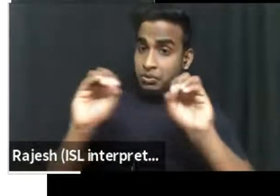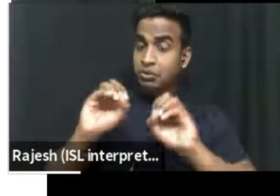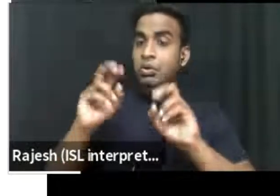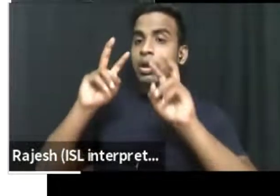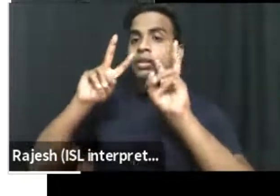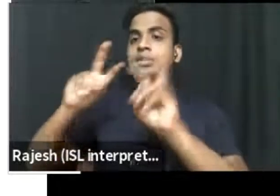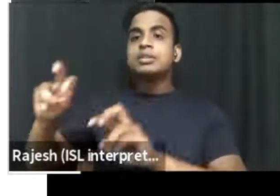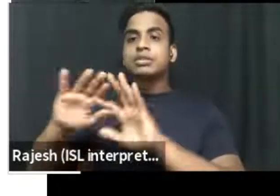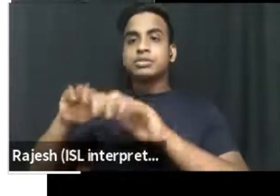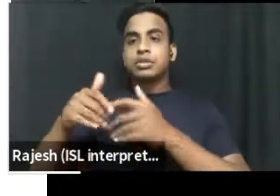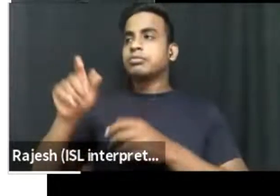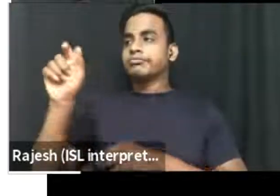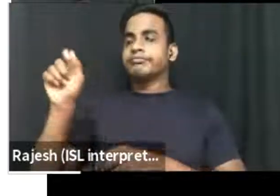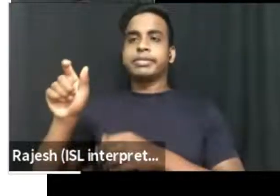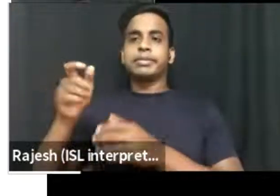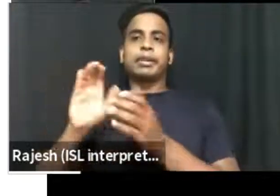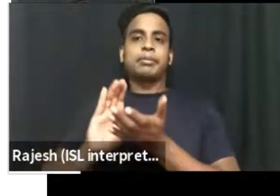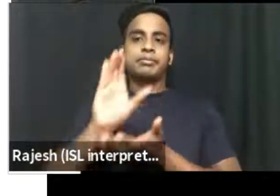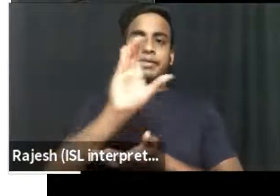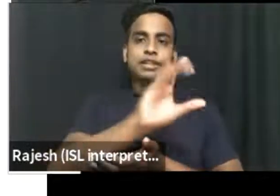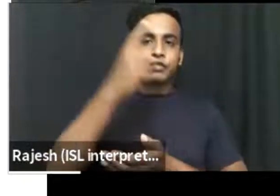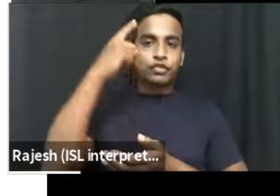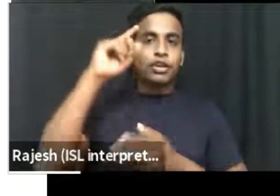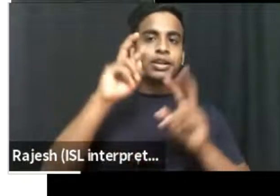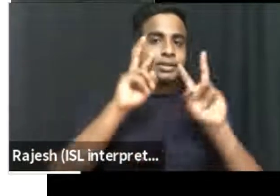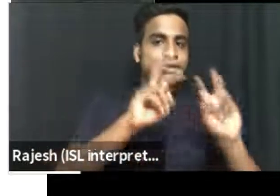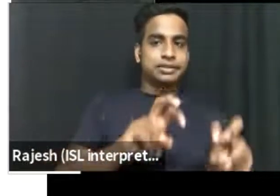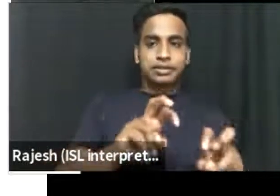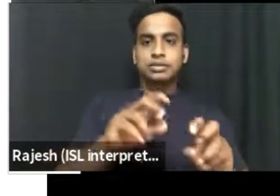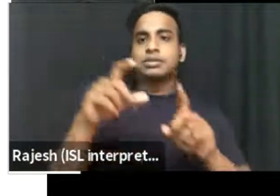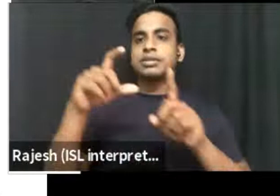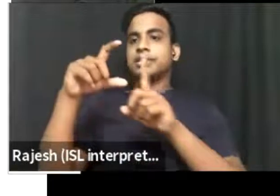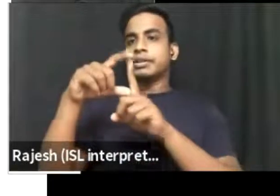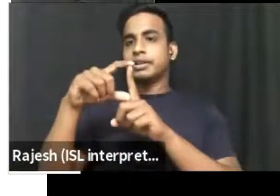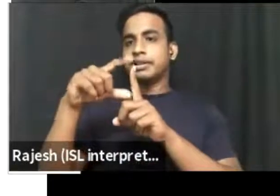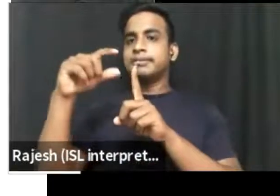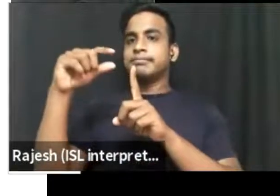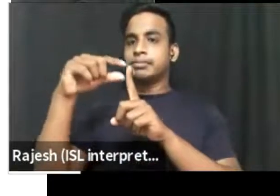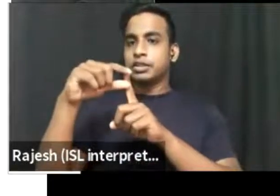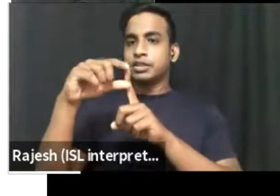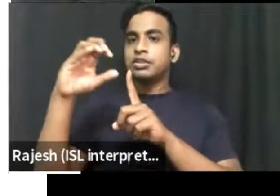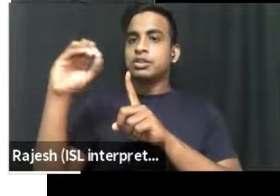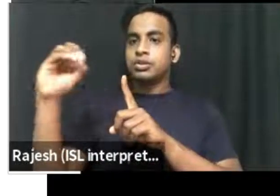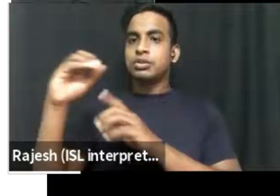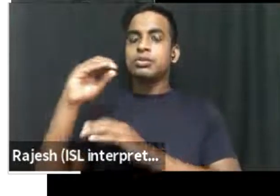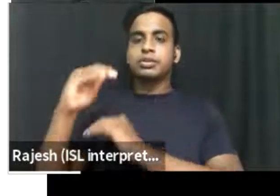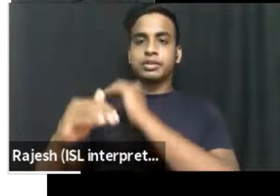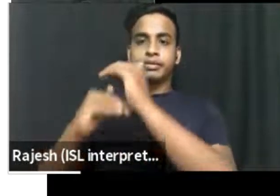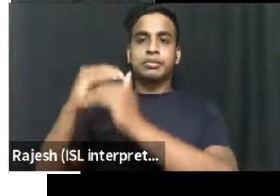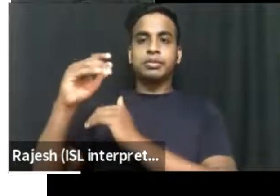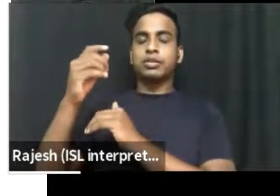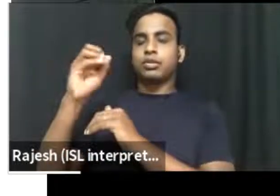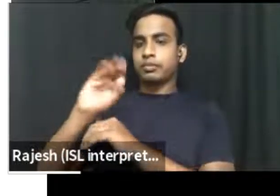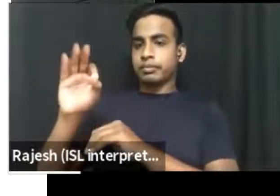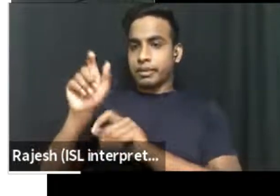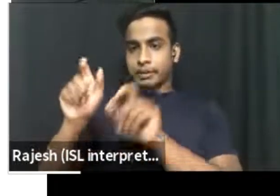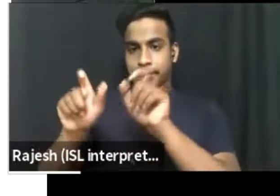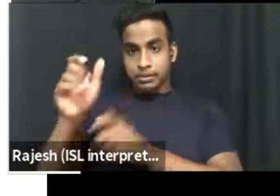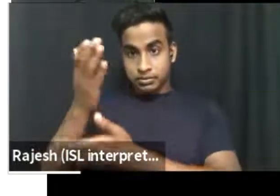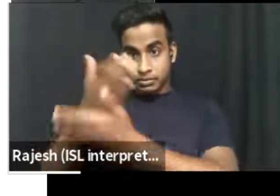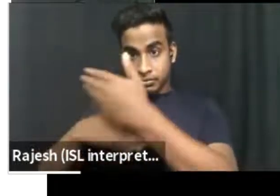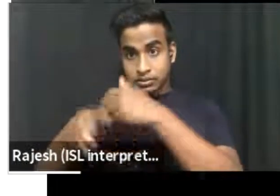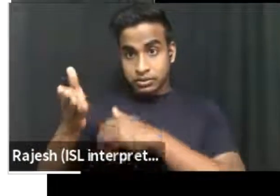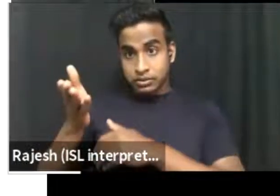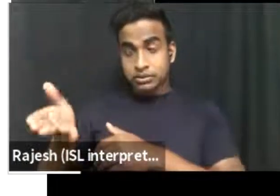for inclusion and impact. So the DPO development or development of people with disabilities, and